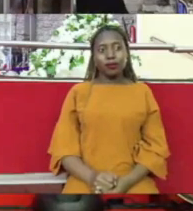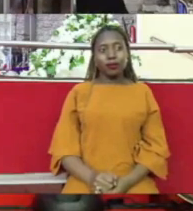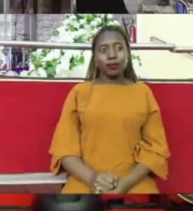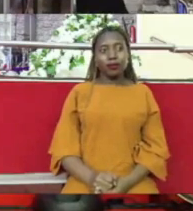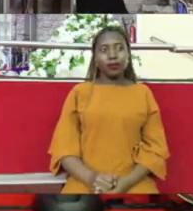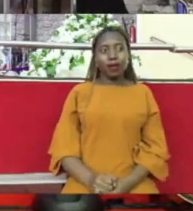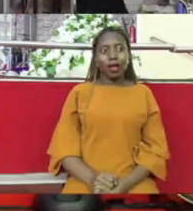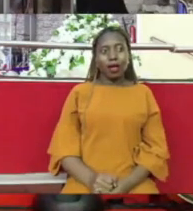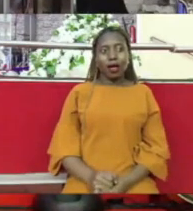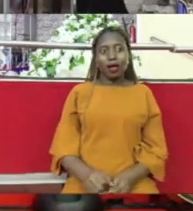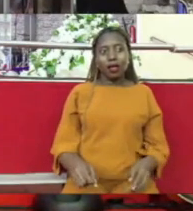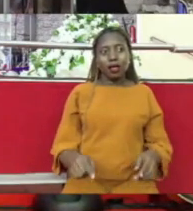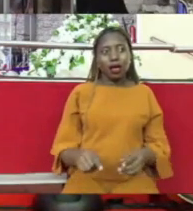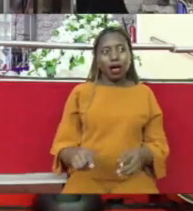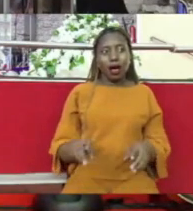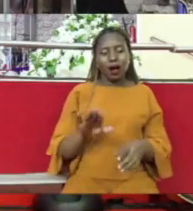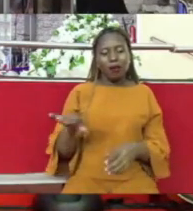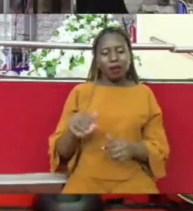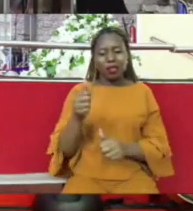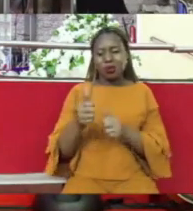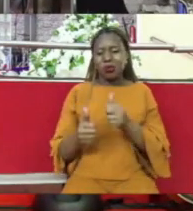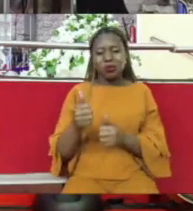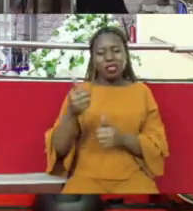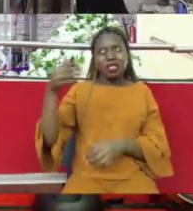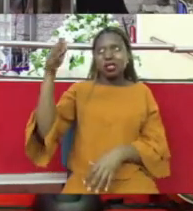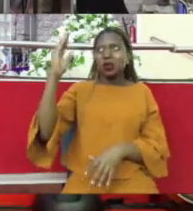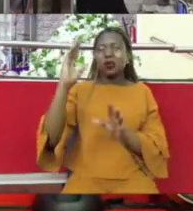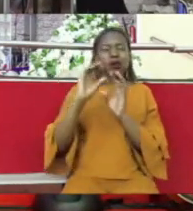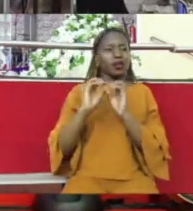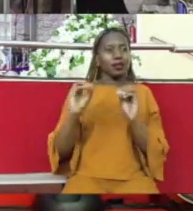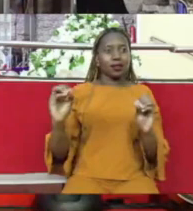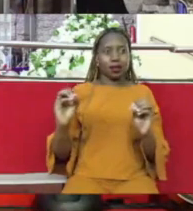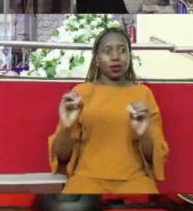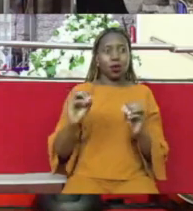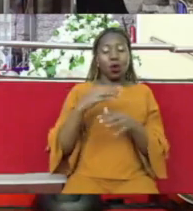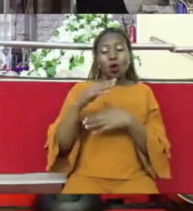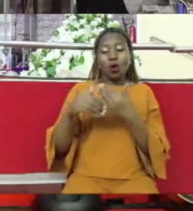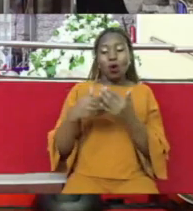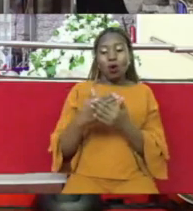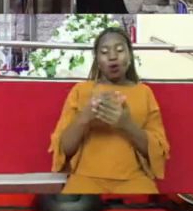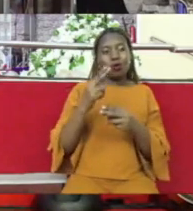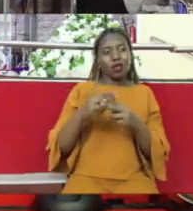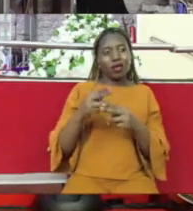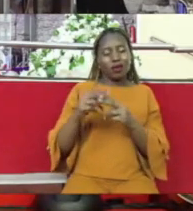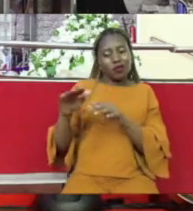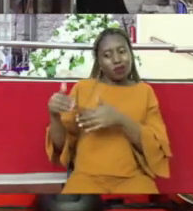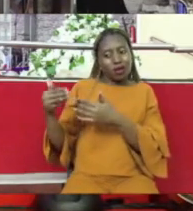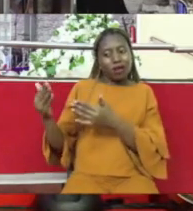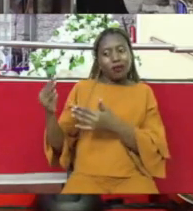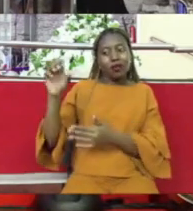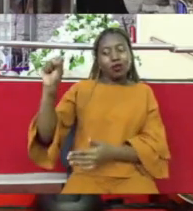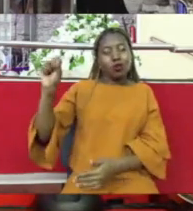and godly. Ungodly, sorry. Ukosefu wa uungu. All those are synonyms of the word Sachar.